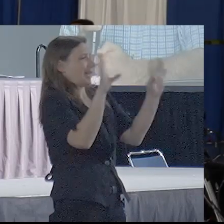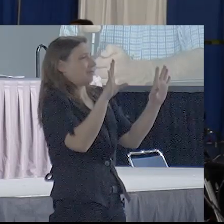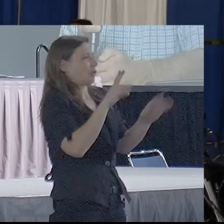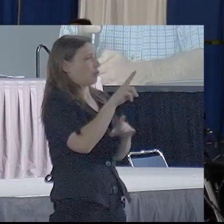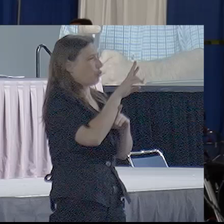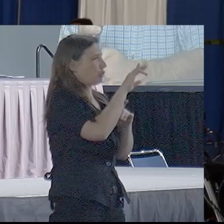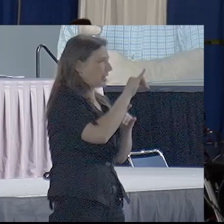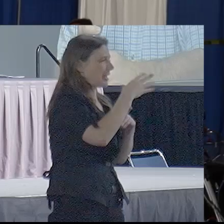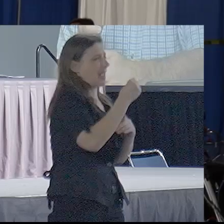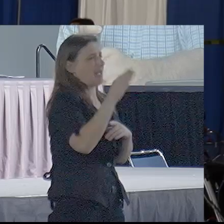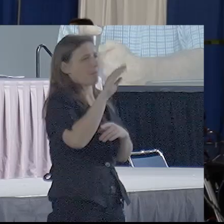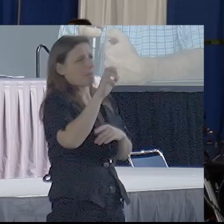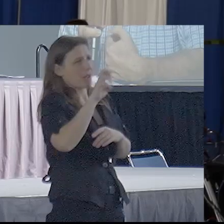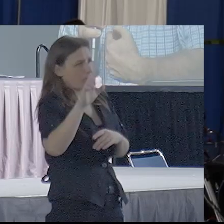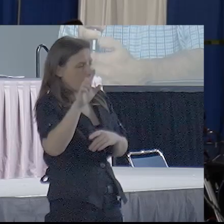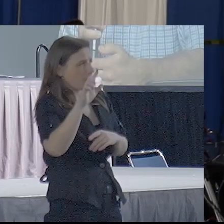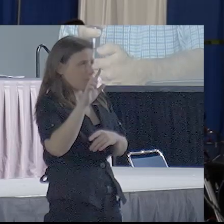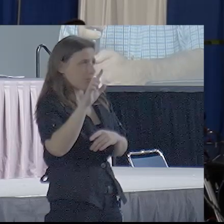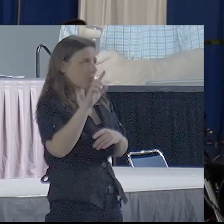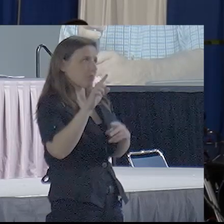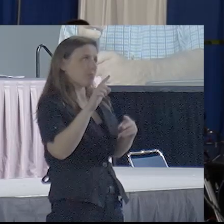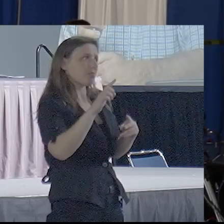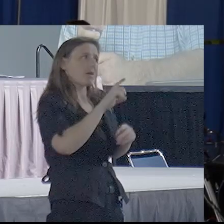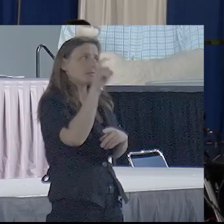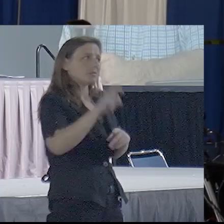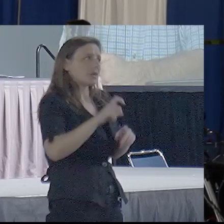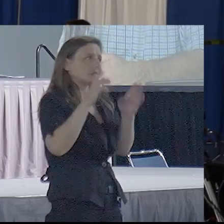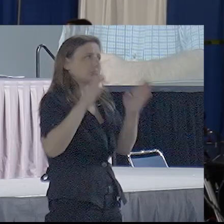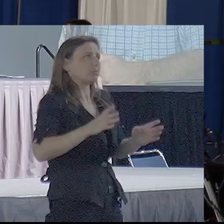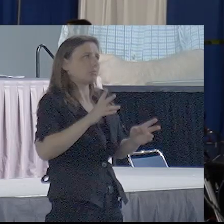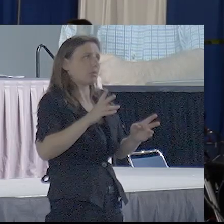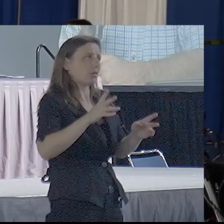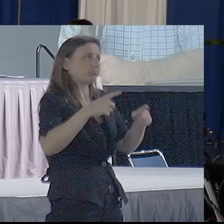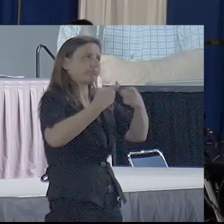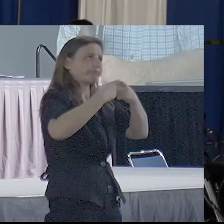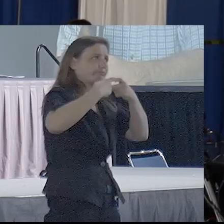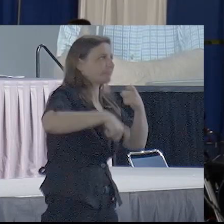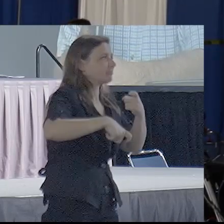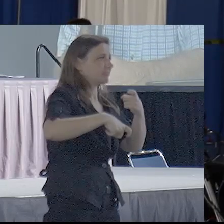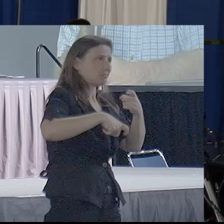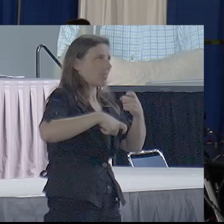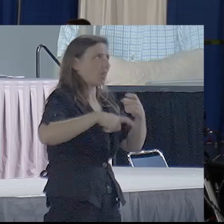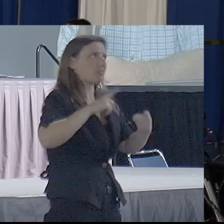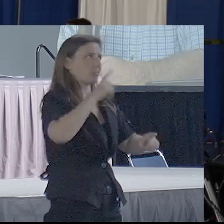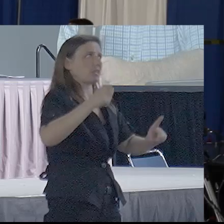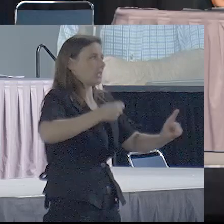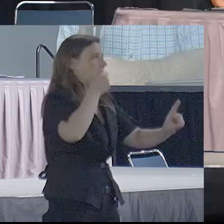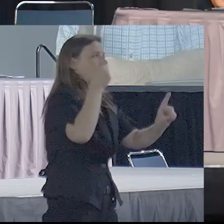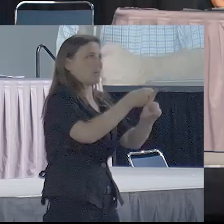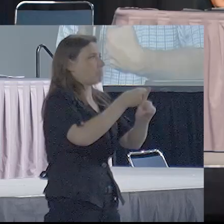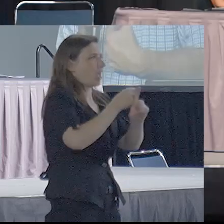and Hurricane Beryl, where Texans lost power and it had an upsized impact on Texans with